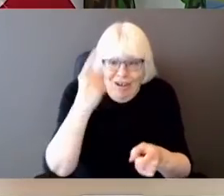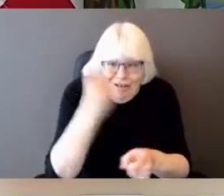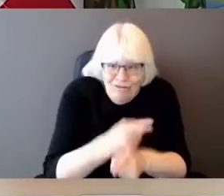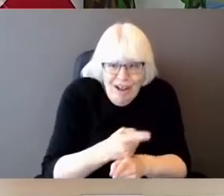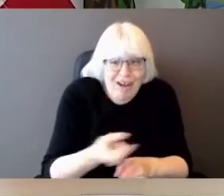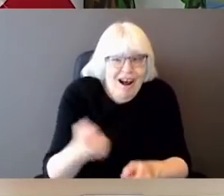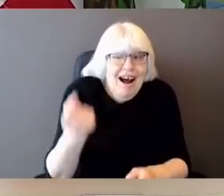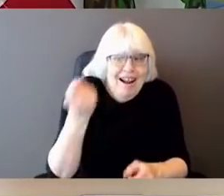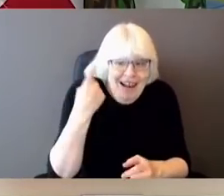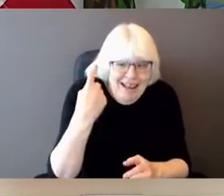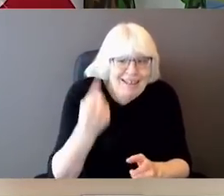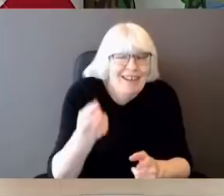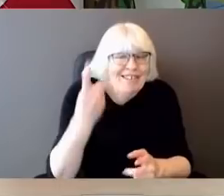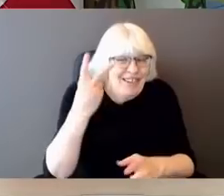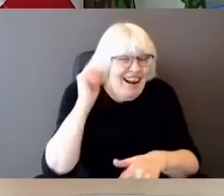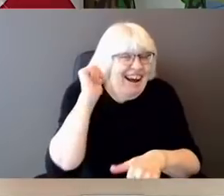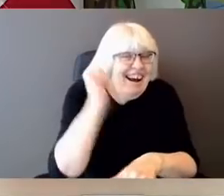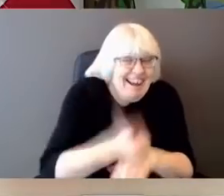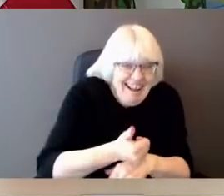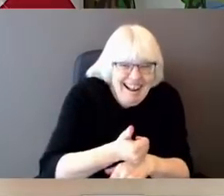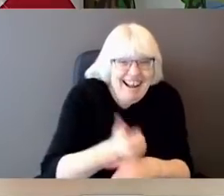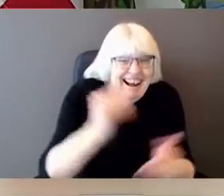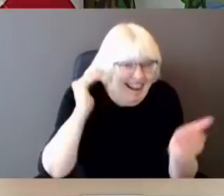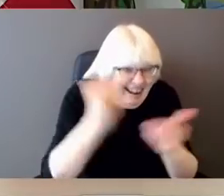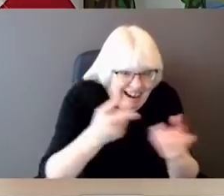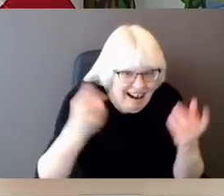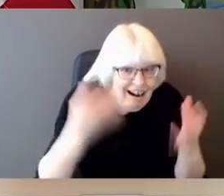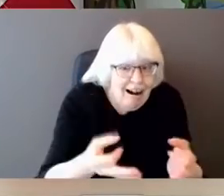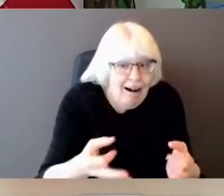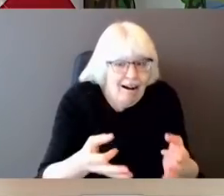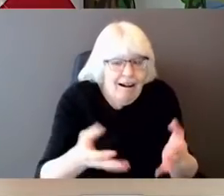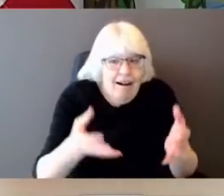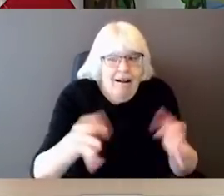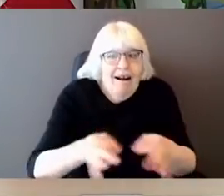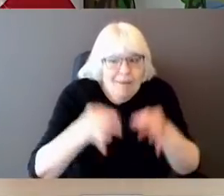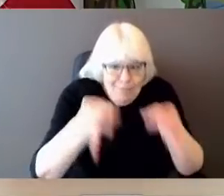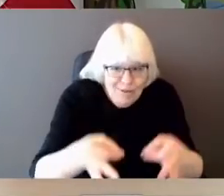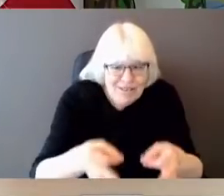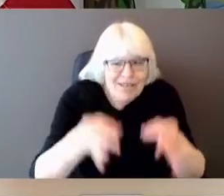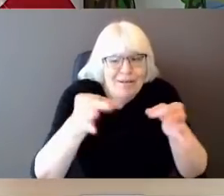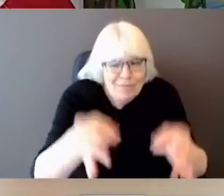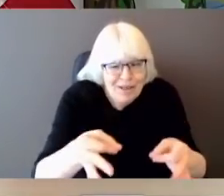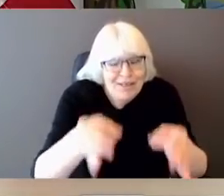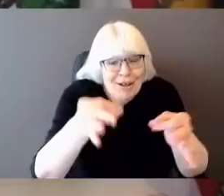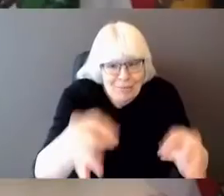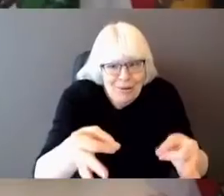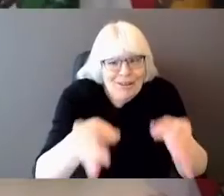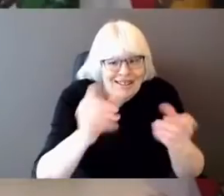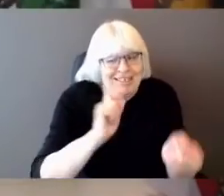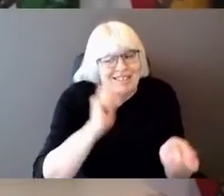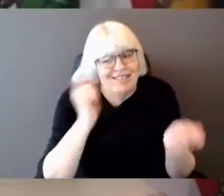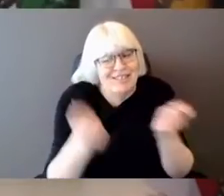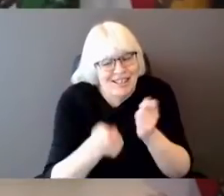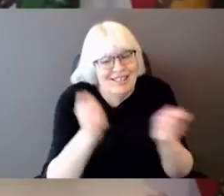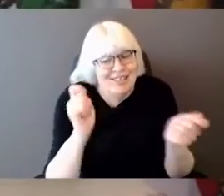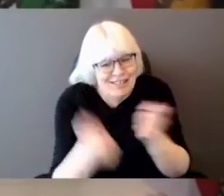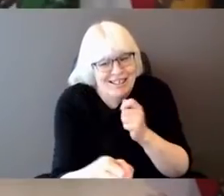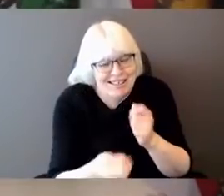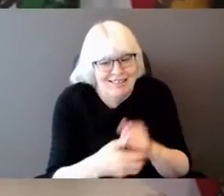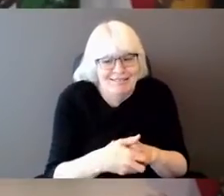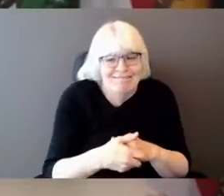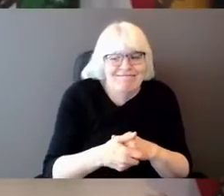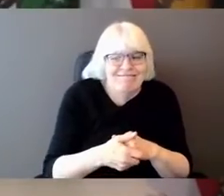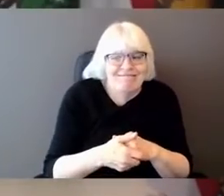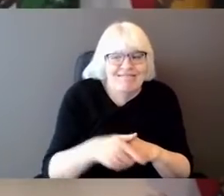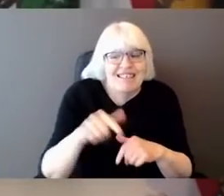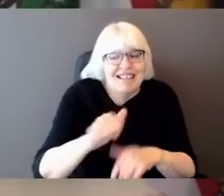having some dates at this point may be helpful, and I don't know if you want to add to that. Look, I think the only thing